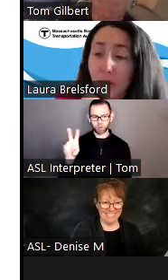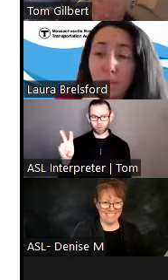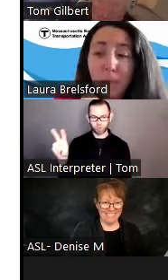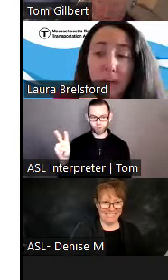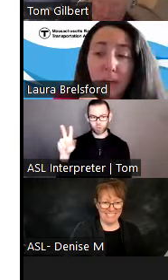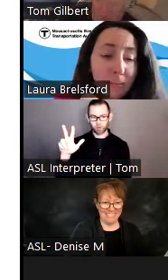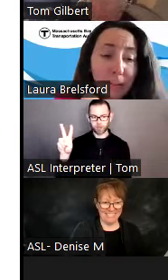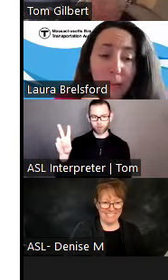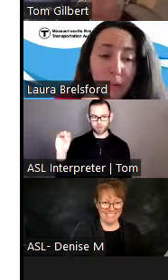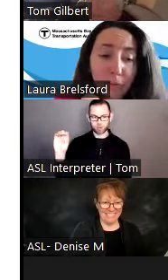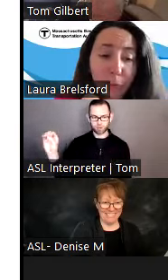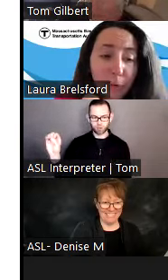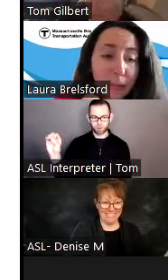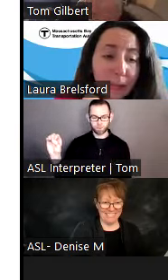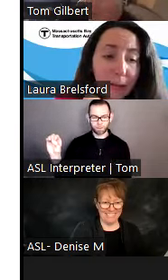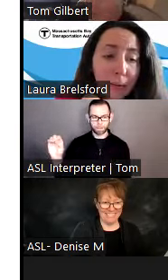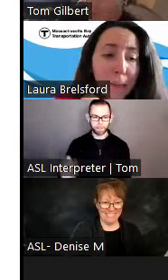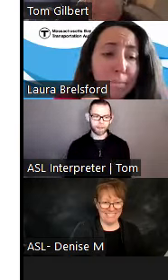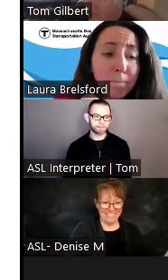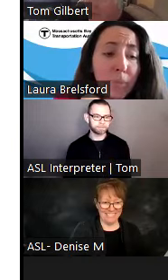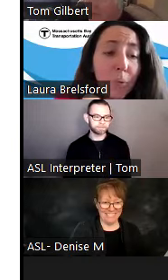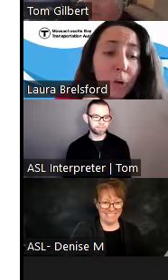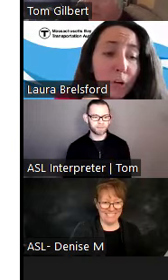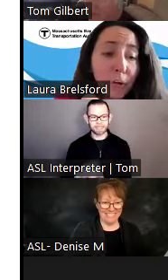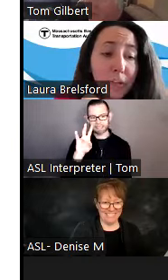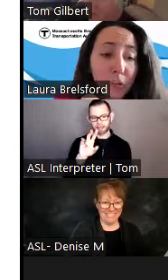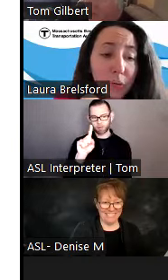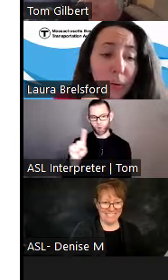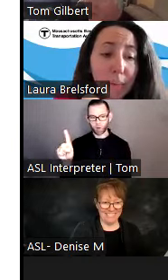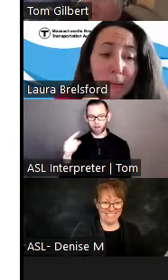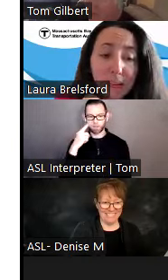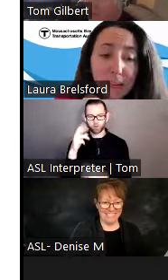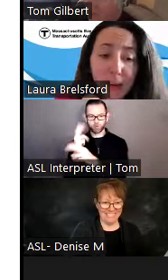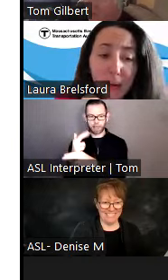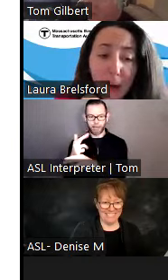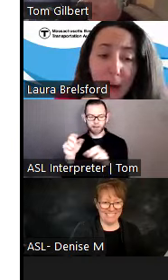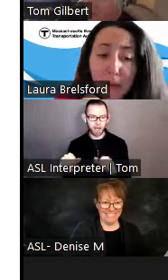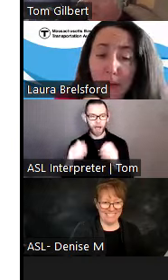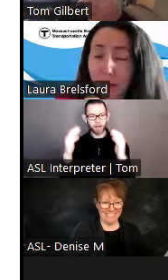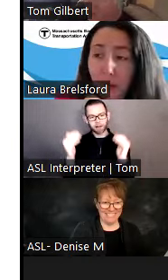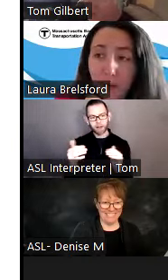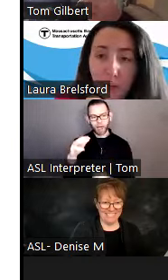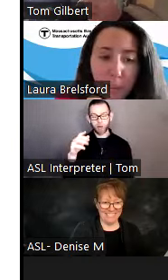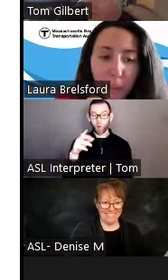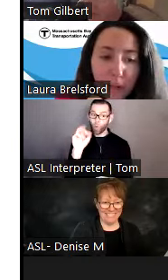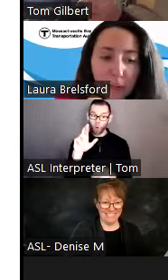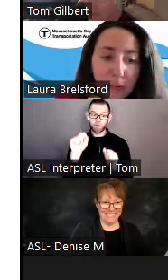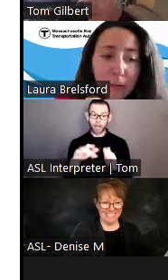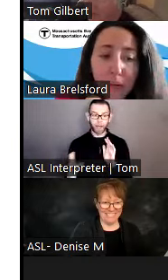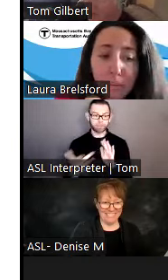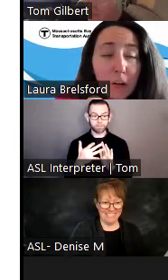617-222-3200 and 711 for relay. We're going to mbta.com and clicking on